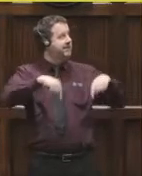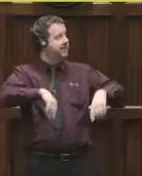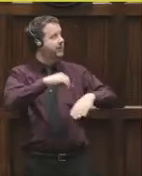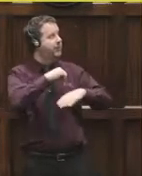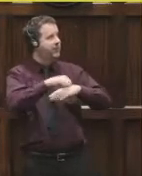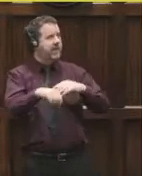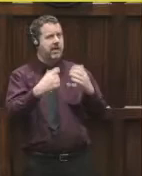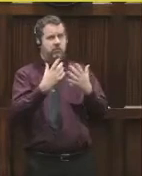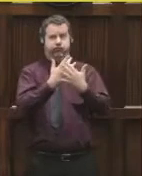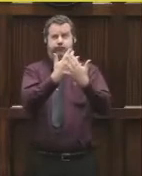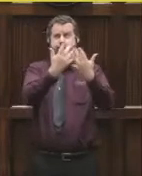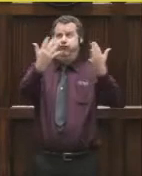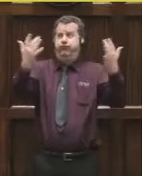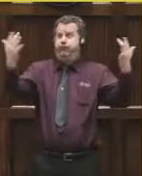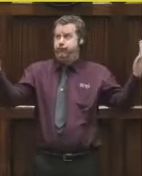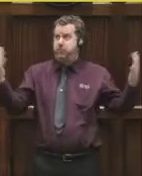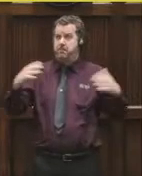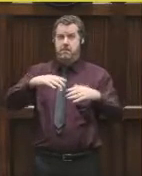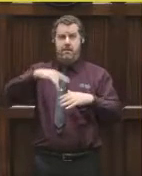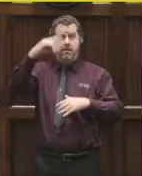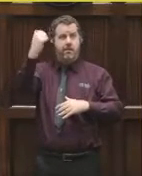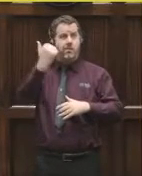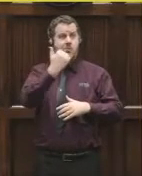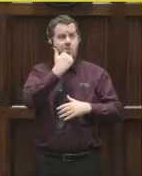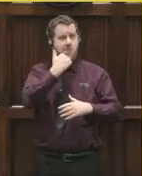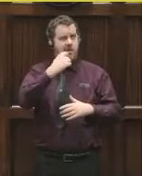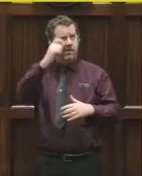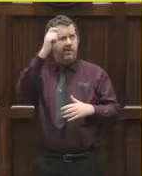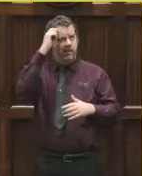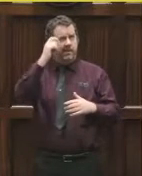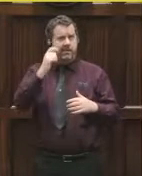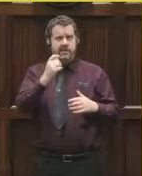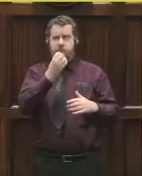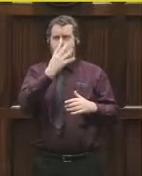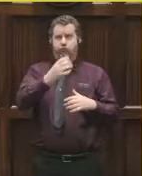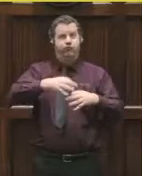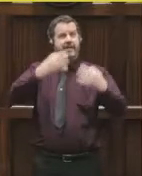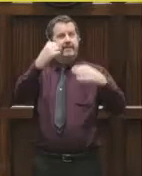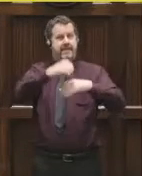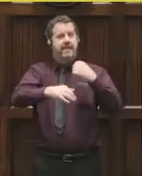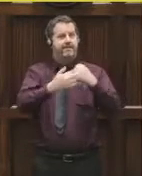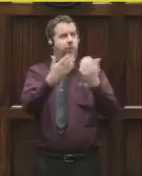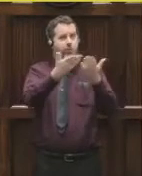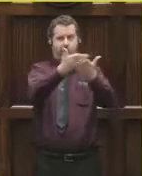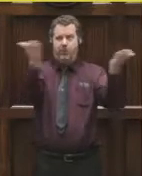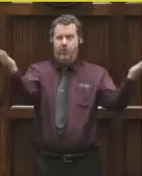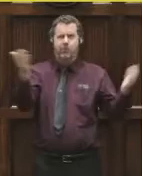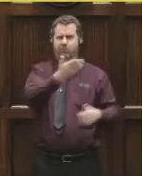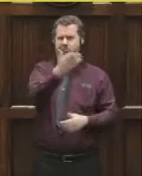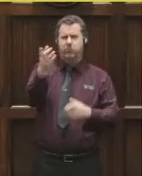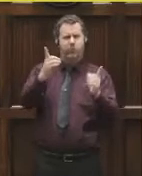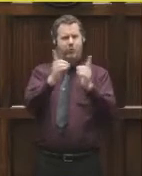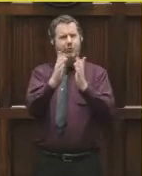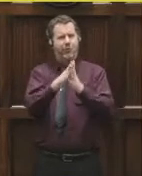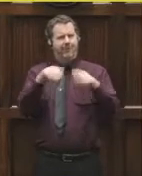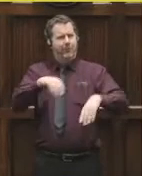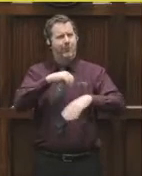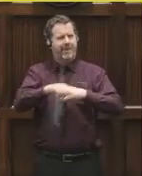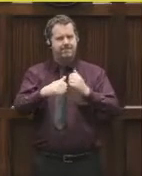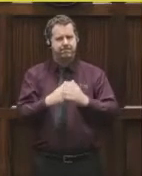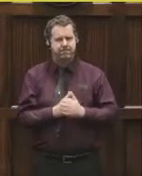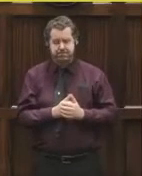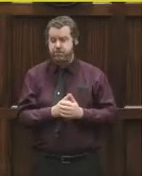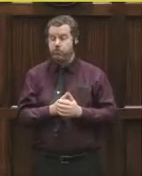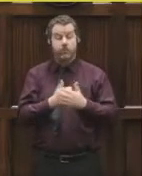large numbers. I think it's a particularly great day for you, and you deserve this moment. Minister, I